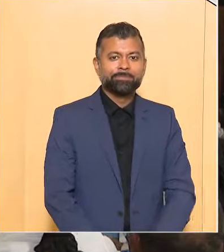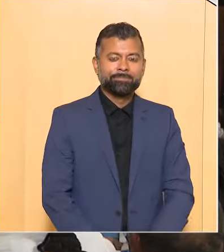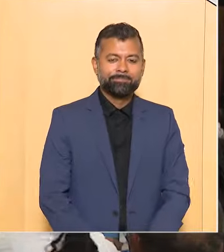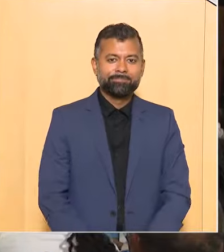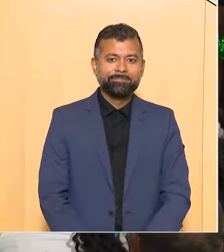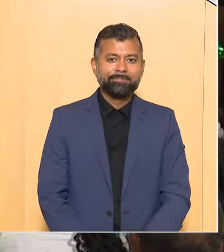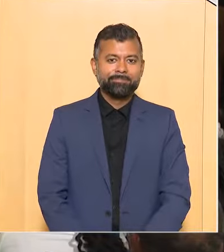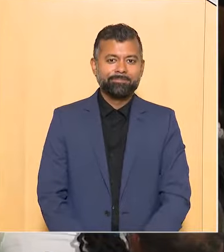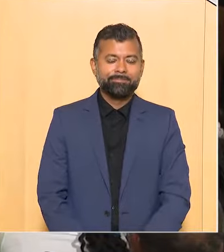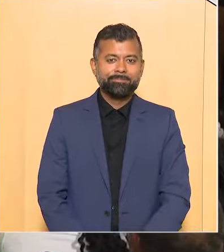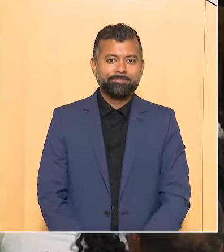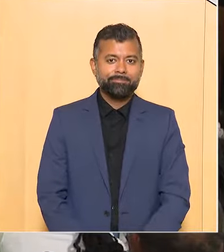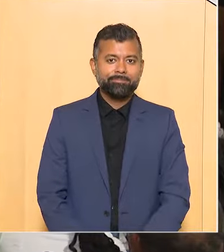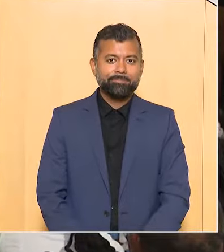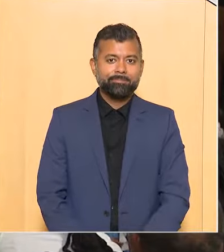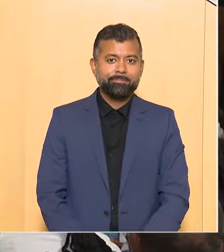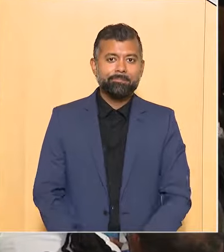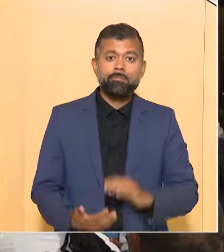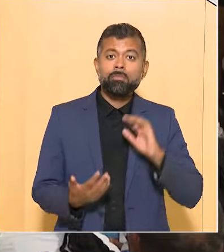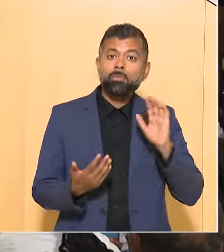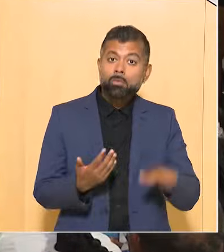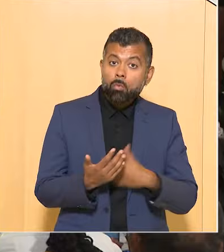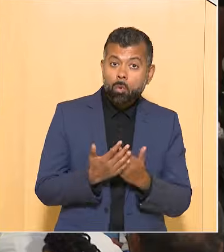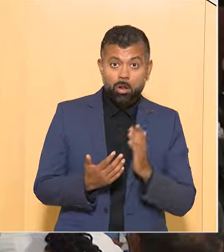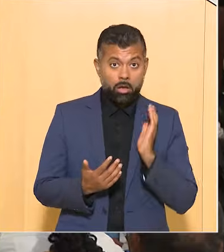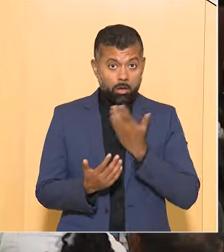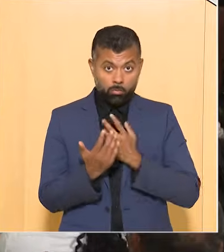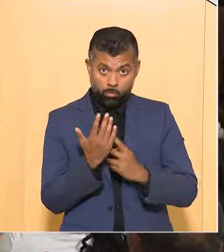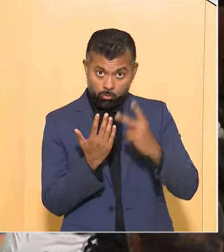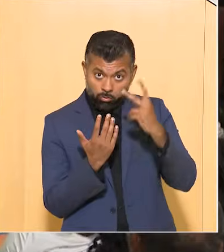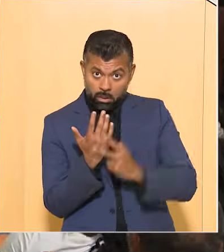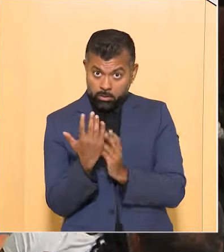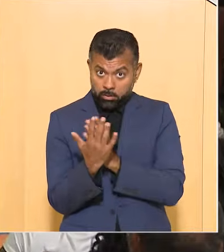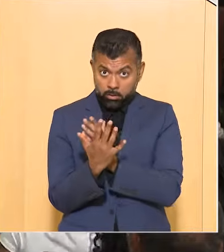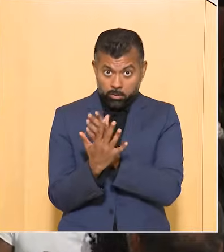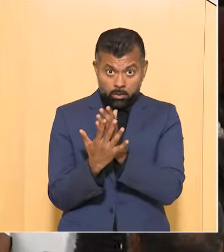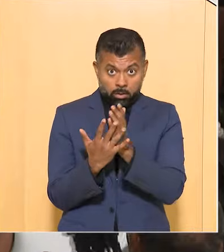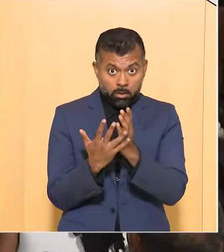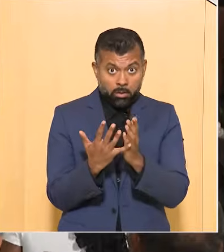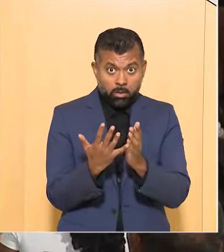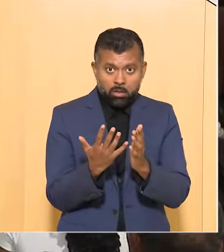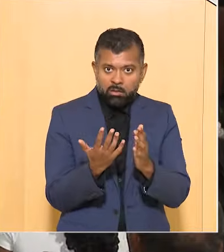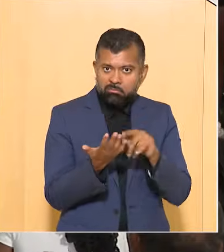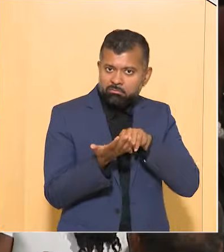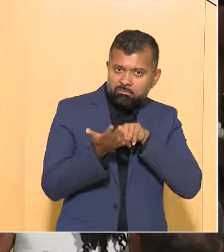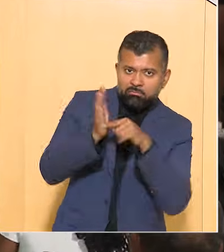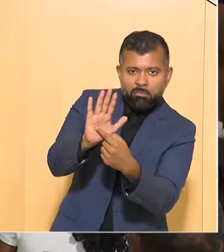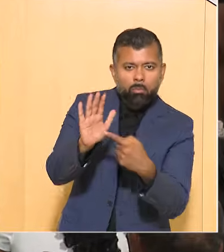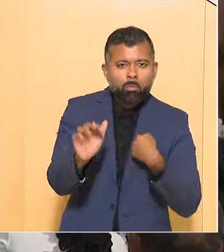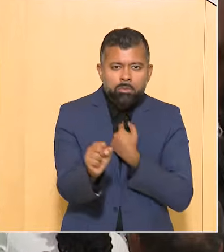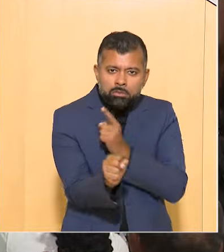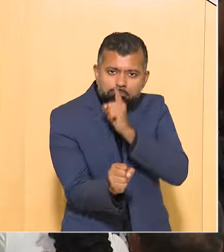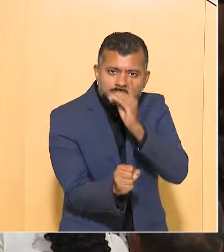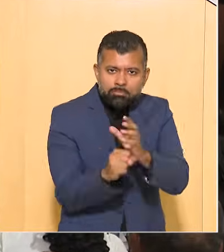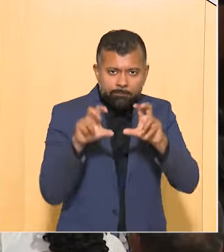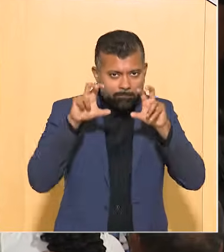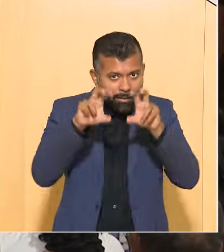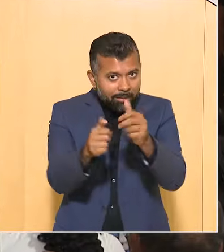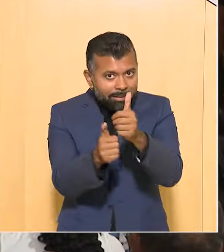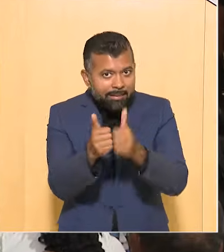Together, these programs reflect our commitment to preparing every young person in the District of Columbia